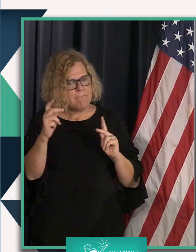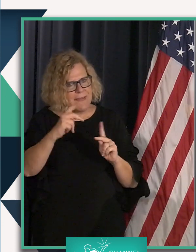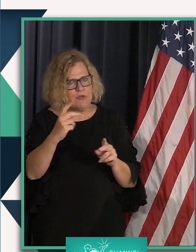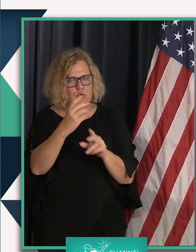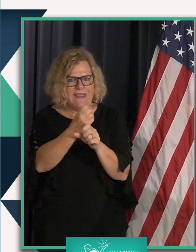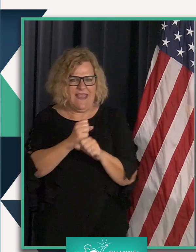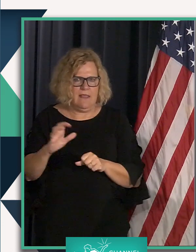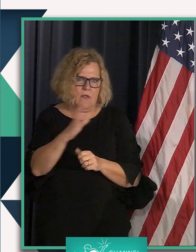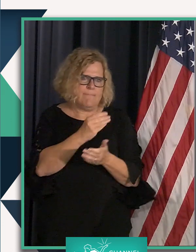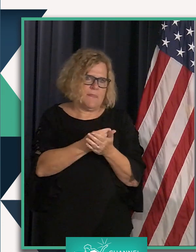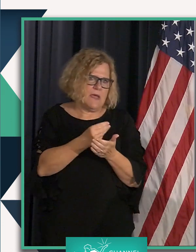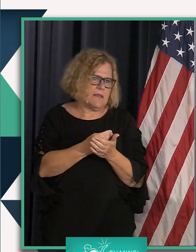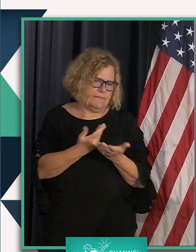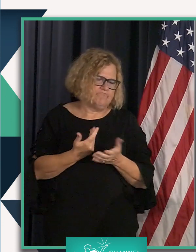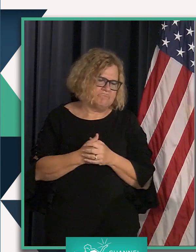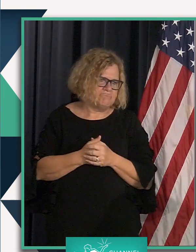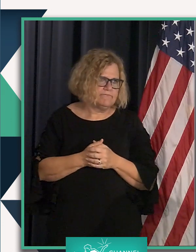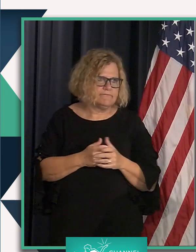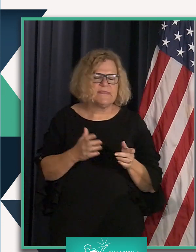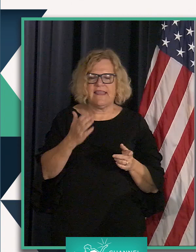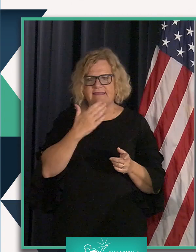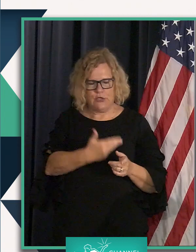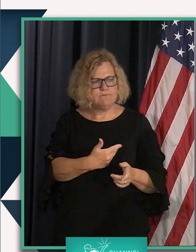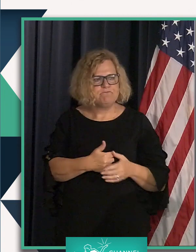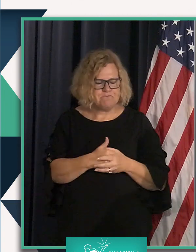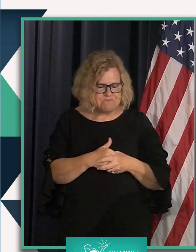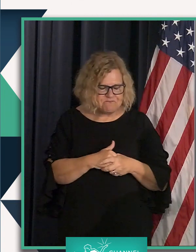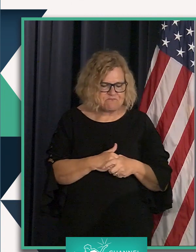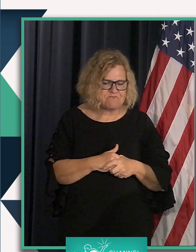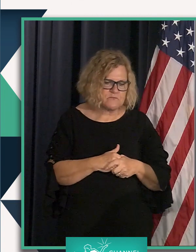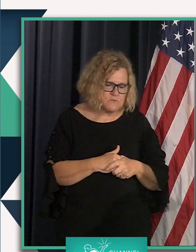get their money in, though. Thank you.